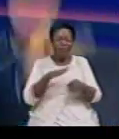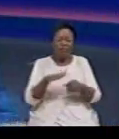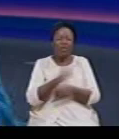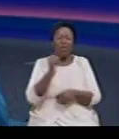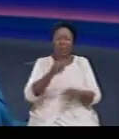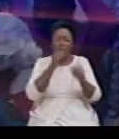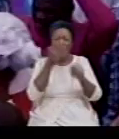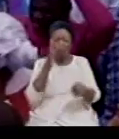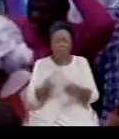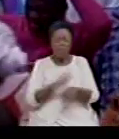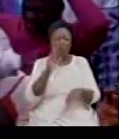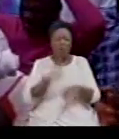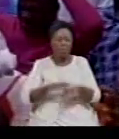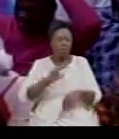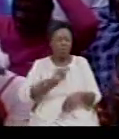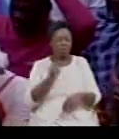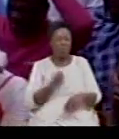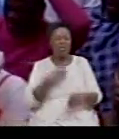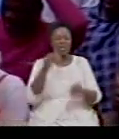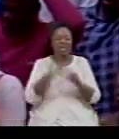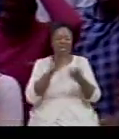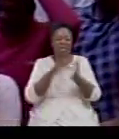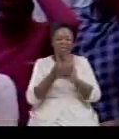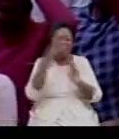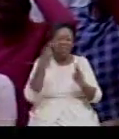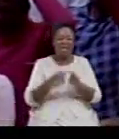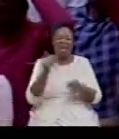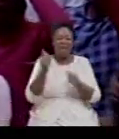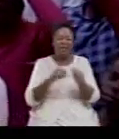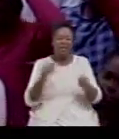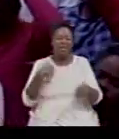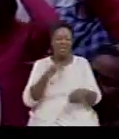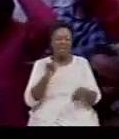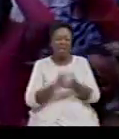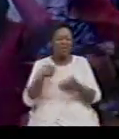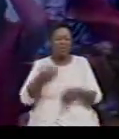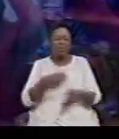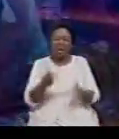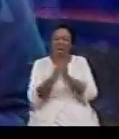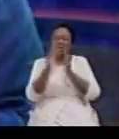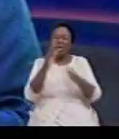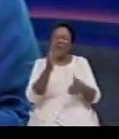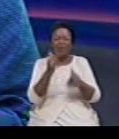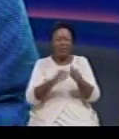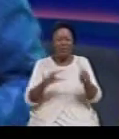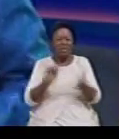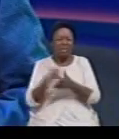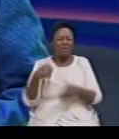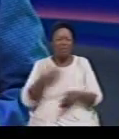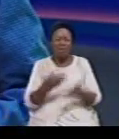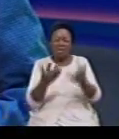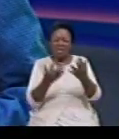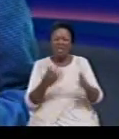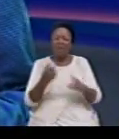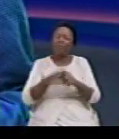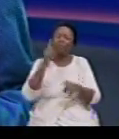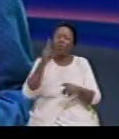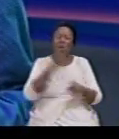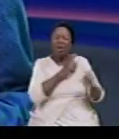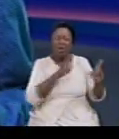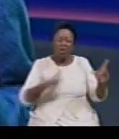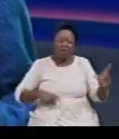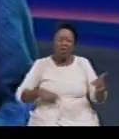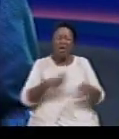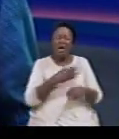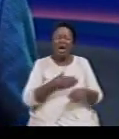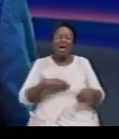in Jesus' name. Everything they have asked you, everything they have desired of you, everything they have requested of you in their heart, and